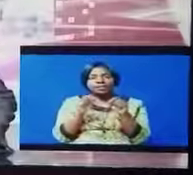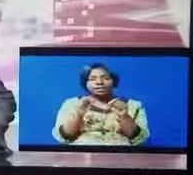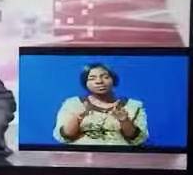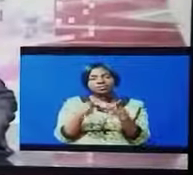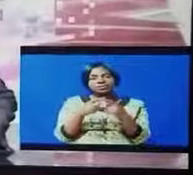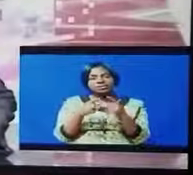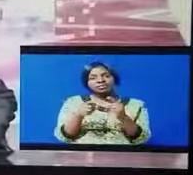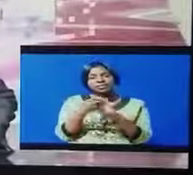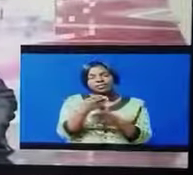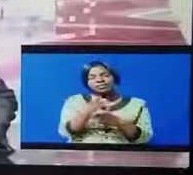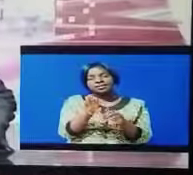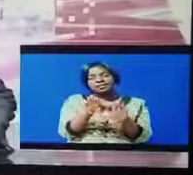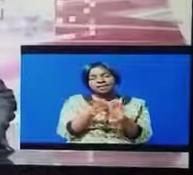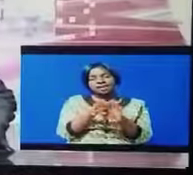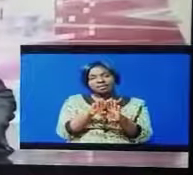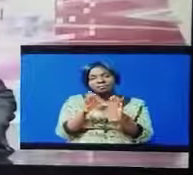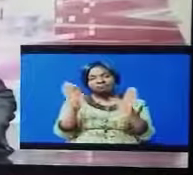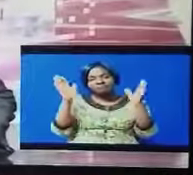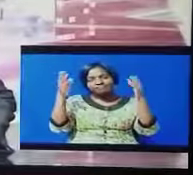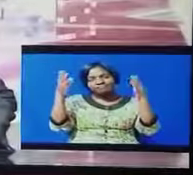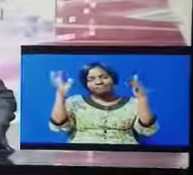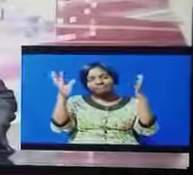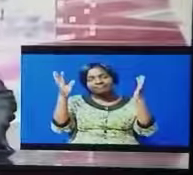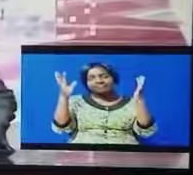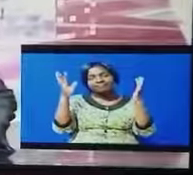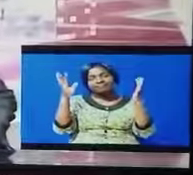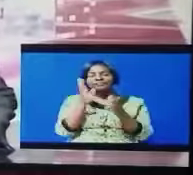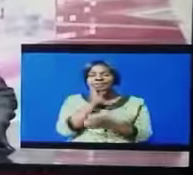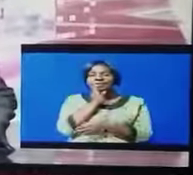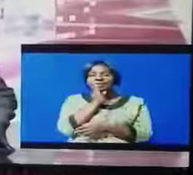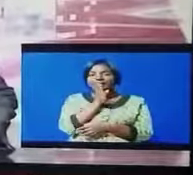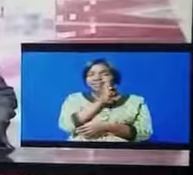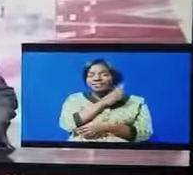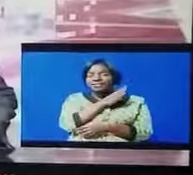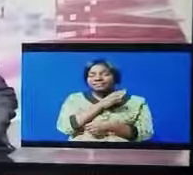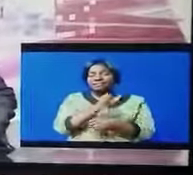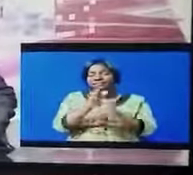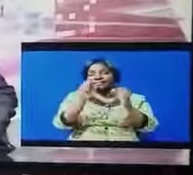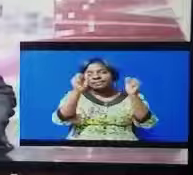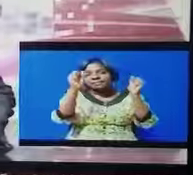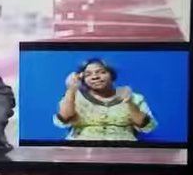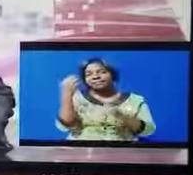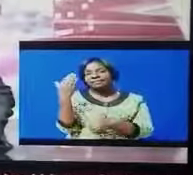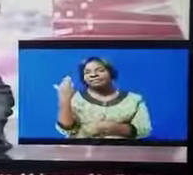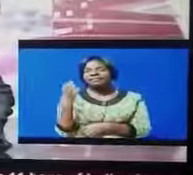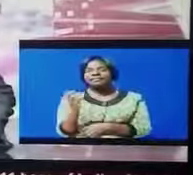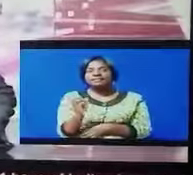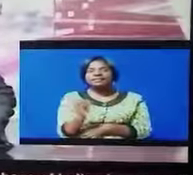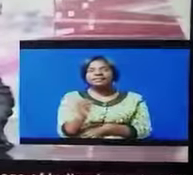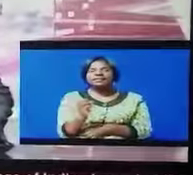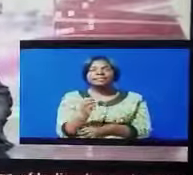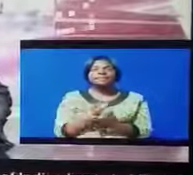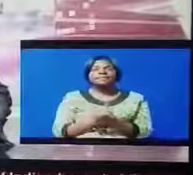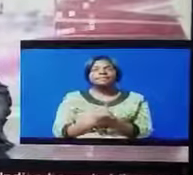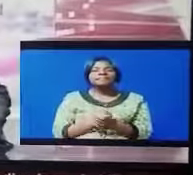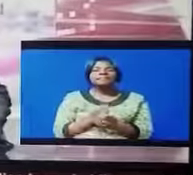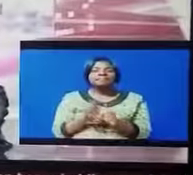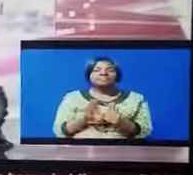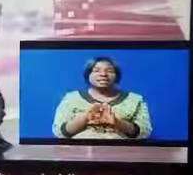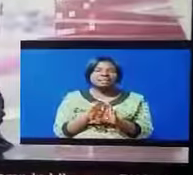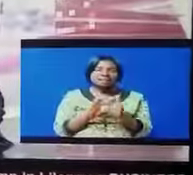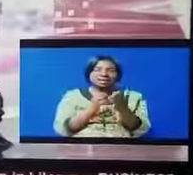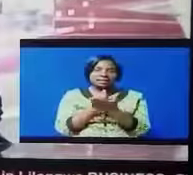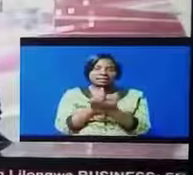celebration to mark 150 years of Mahatma Gandhi, who, he said, made extraordinary contributions to